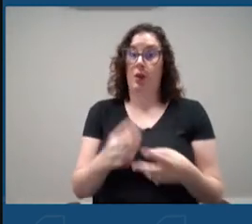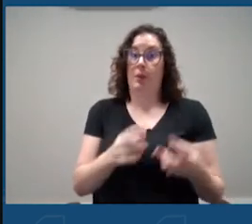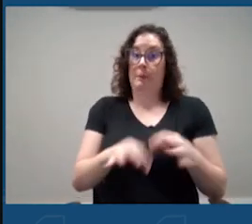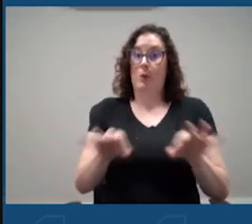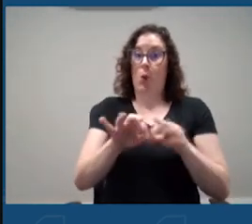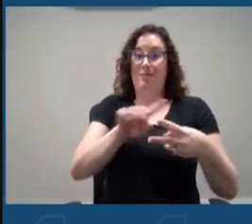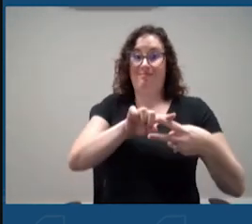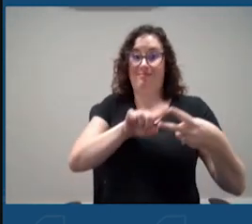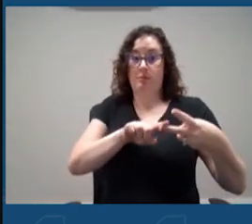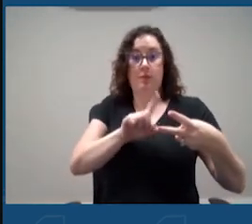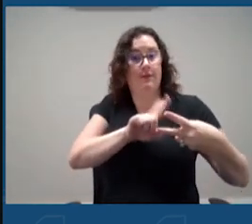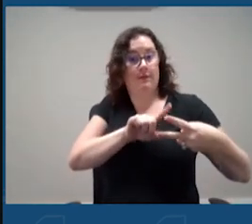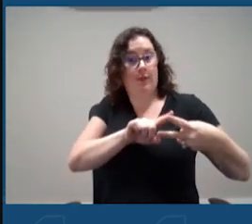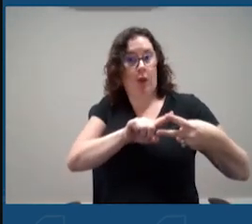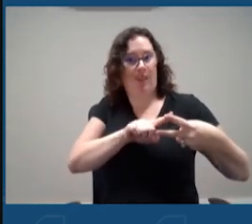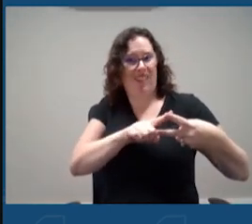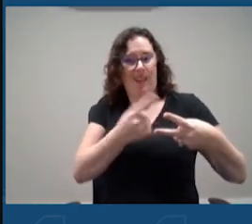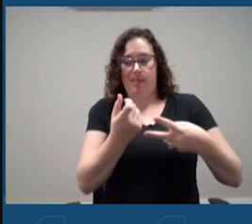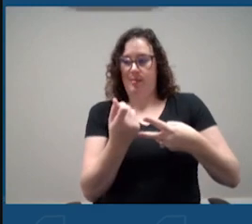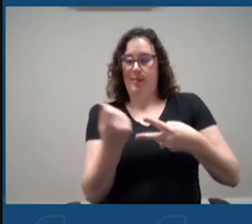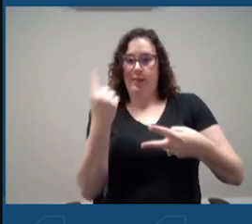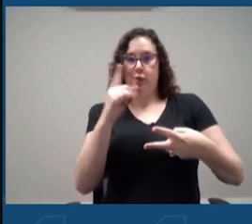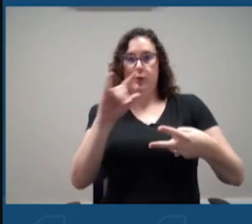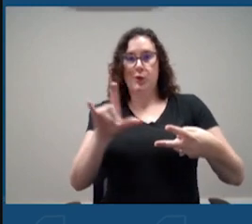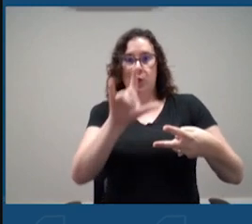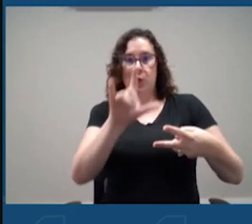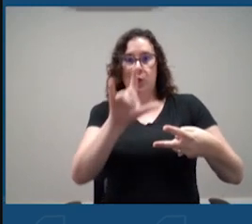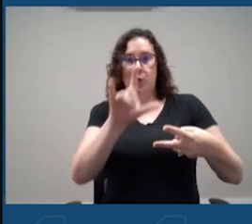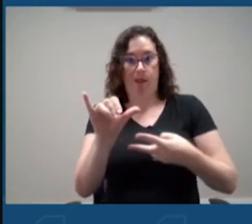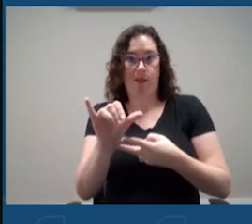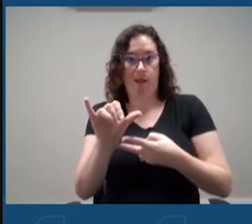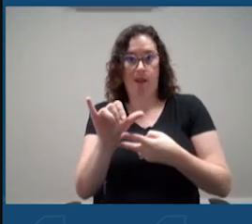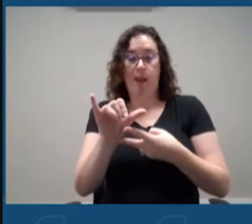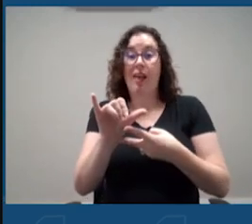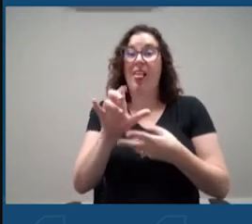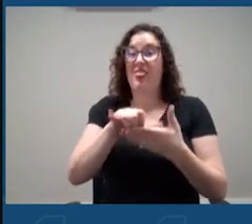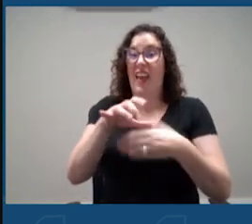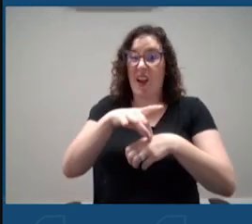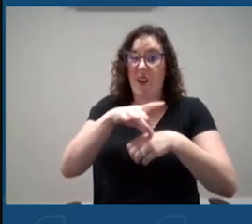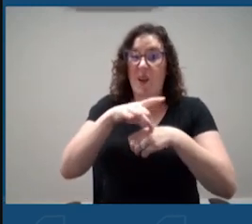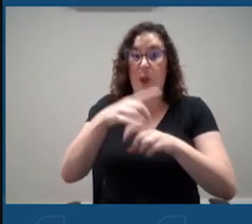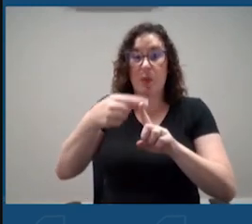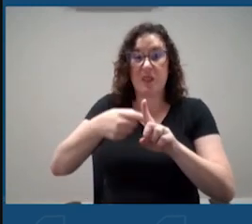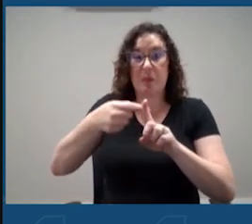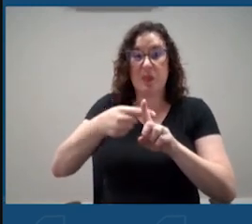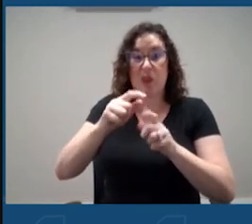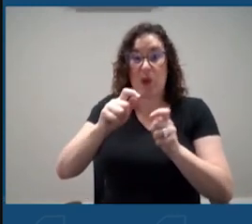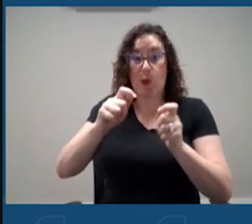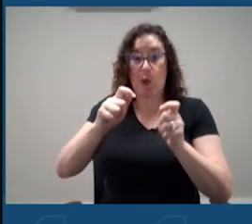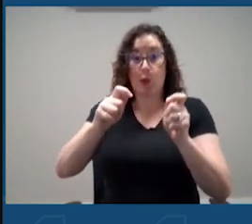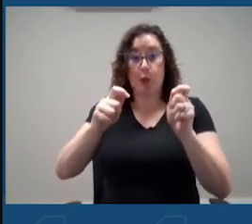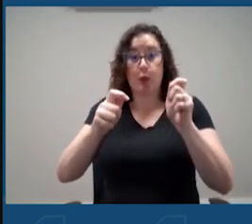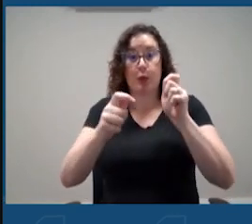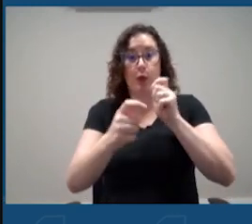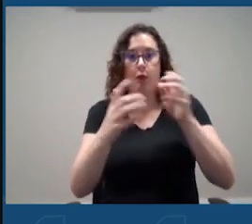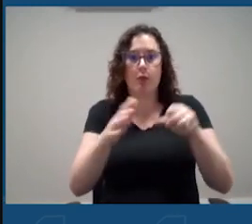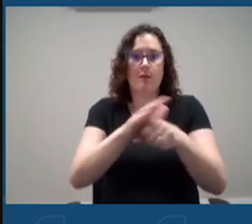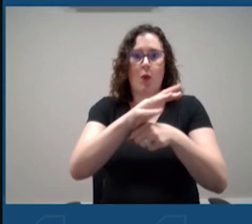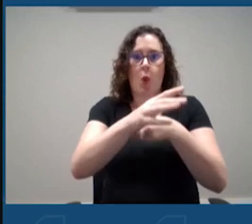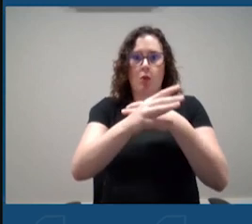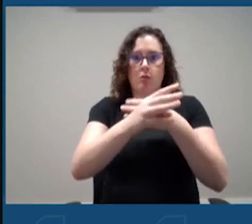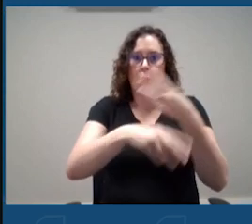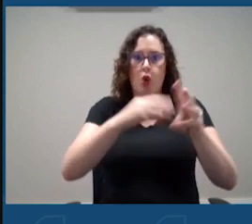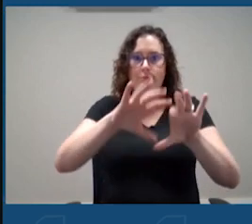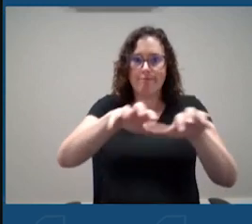we hit last July in terms of the global temperature changing in our planet. And then